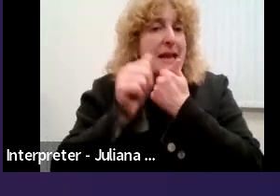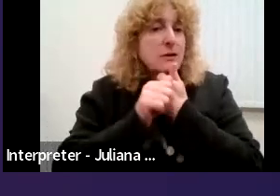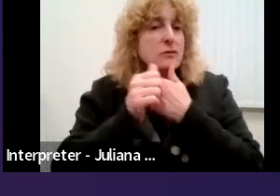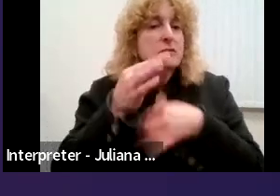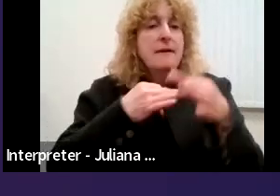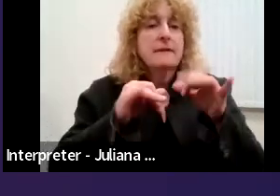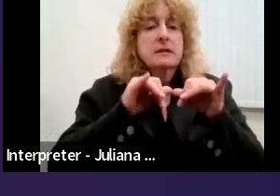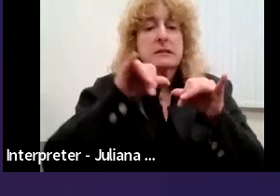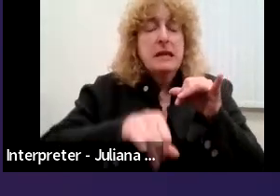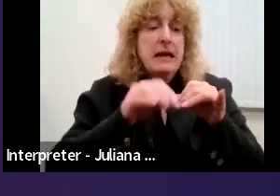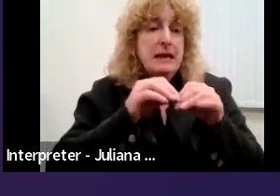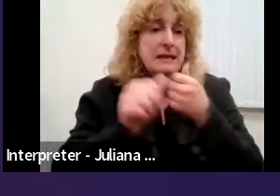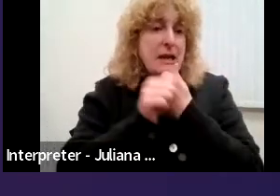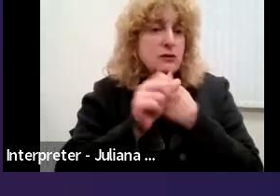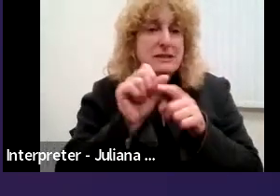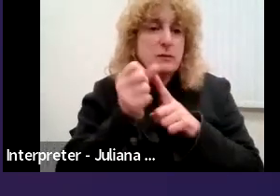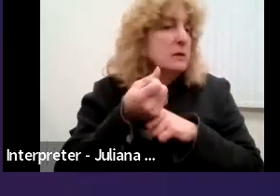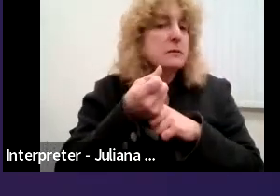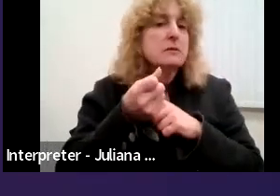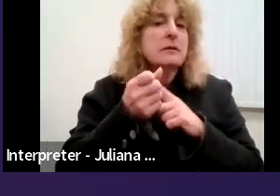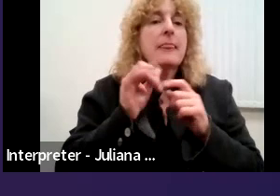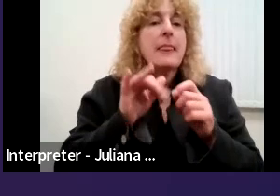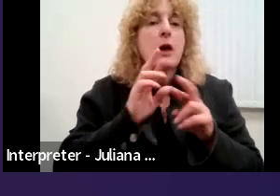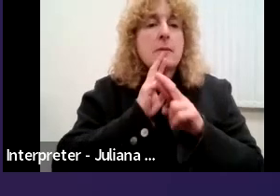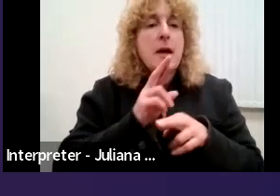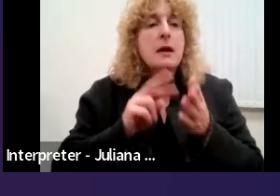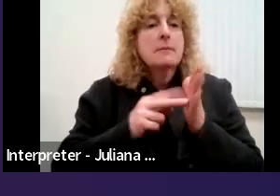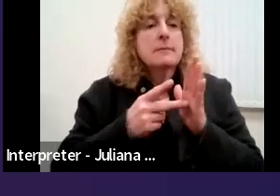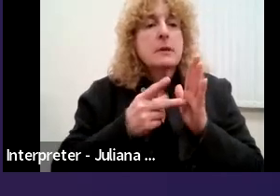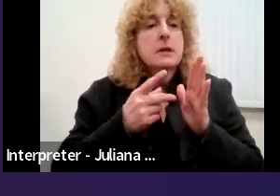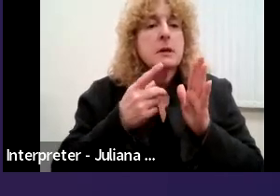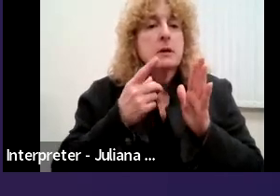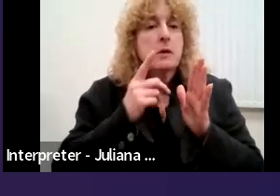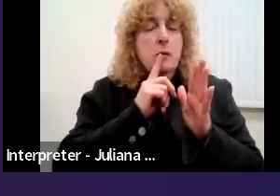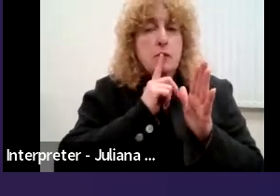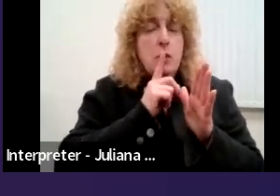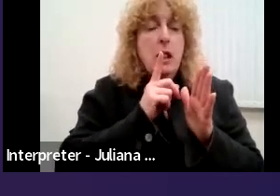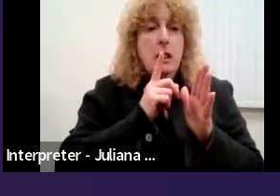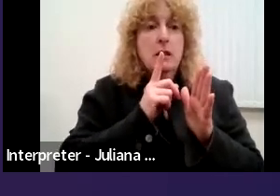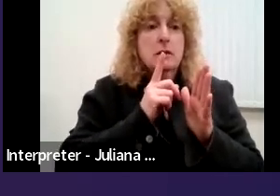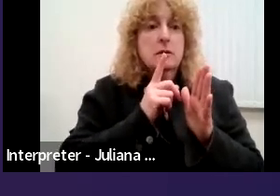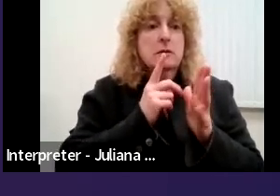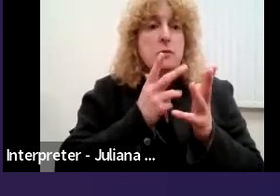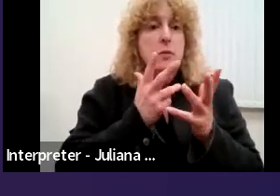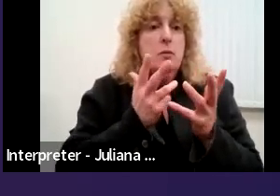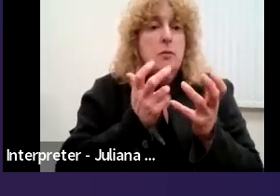this response causes us to literally or metaphorically run. Complex trauma can affect a person's ability to detect